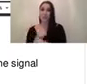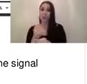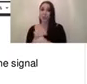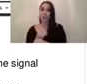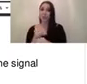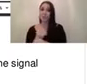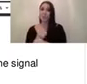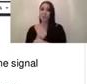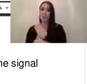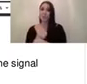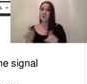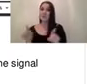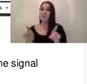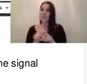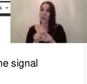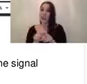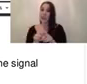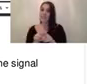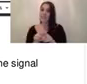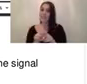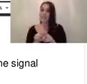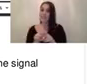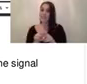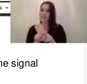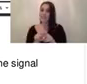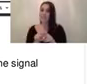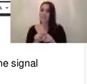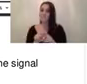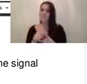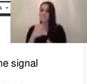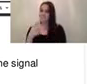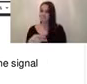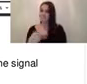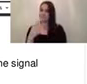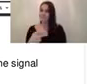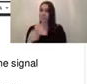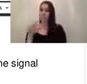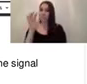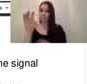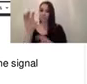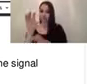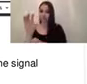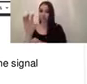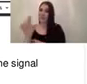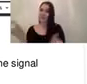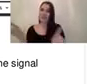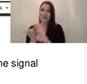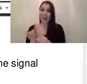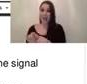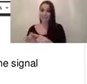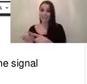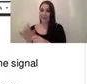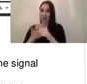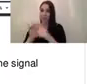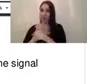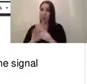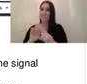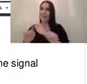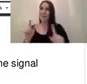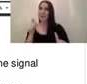under the same conditions. Let's say they were placed in exactly in the same spot, but using different